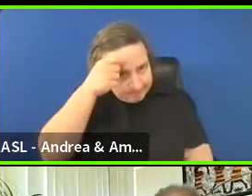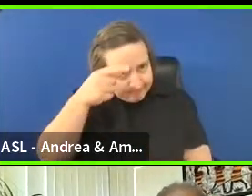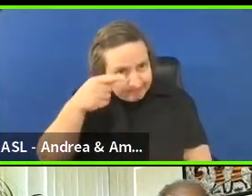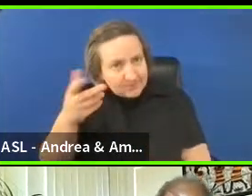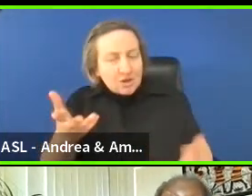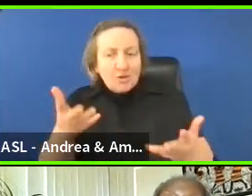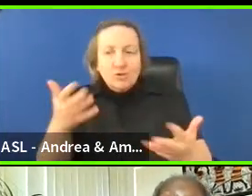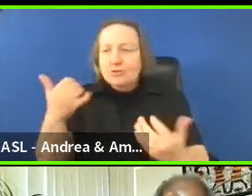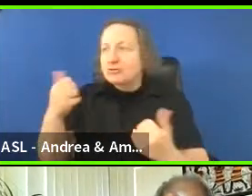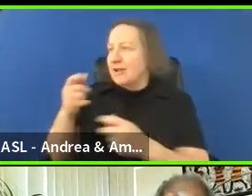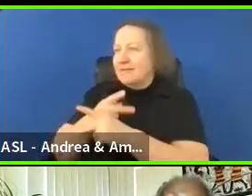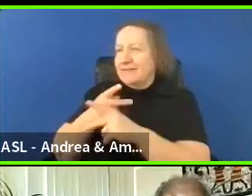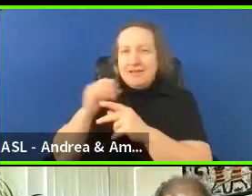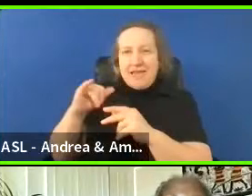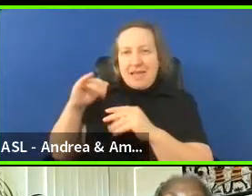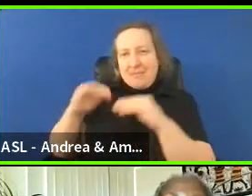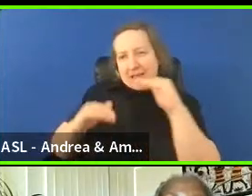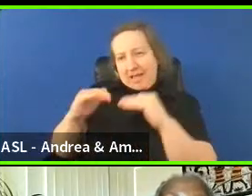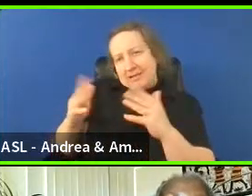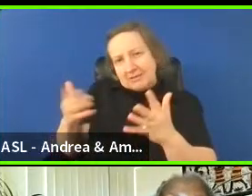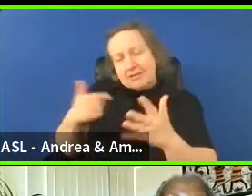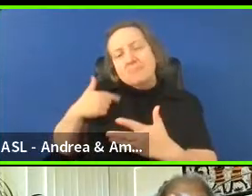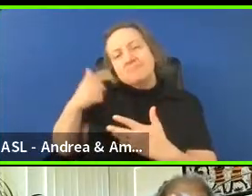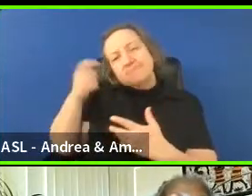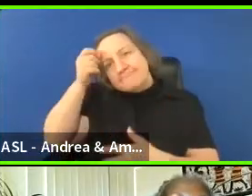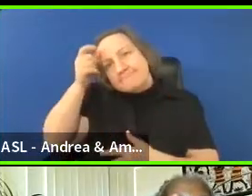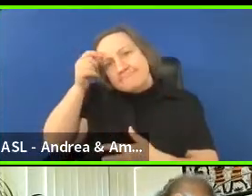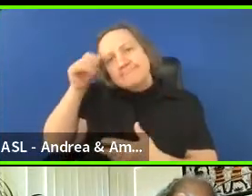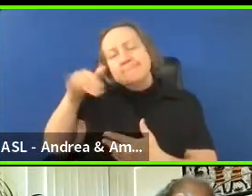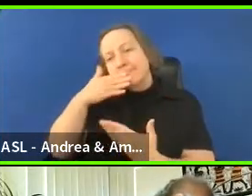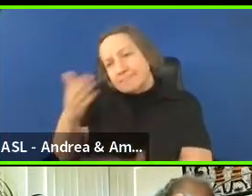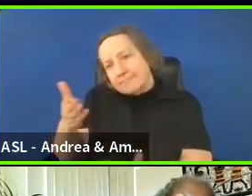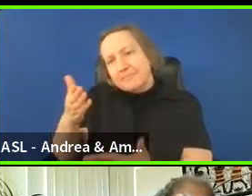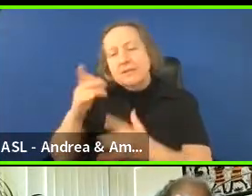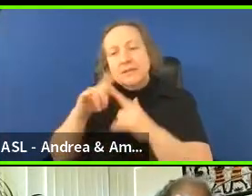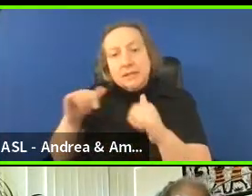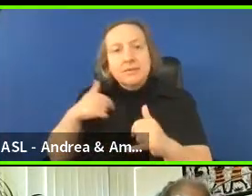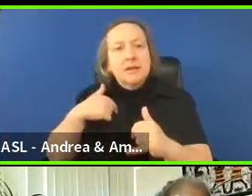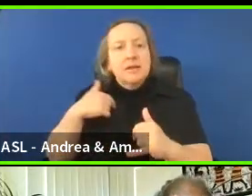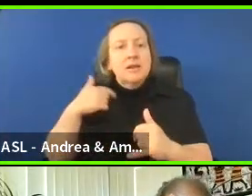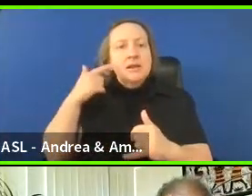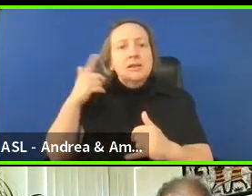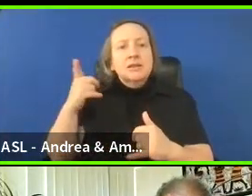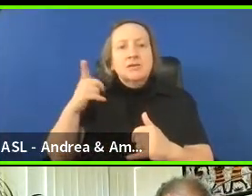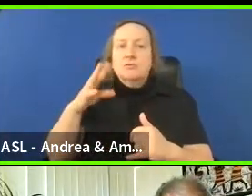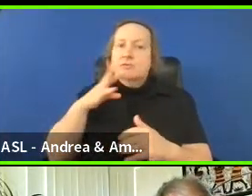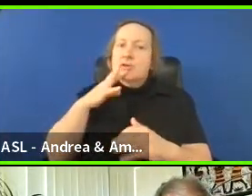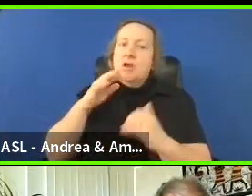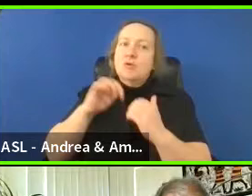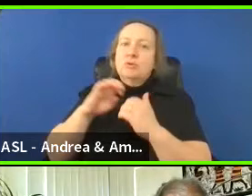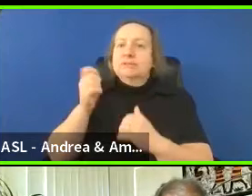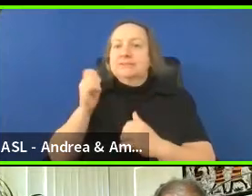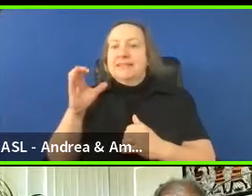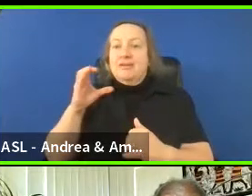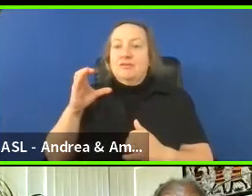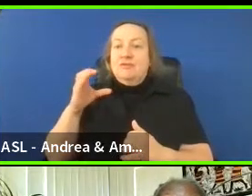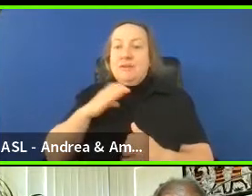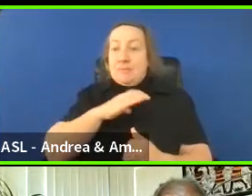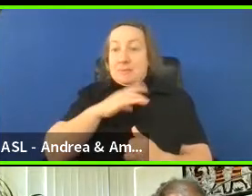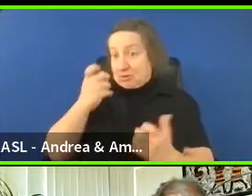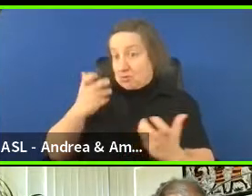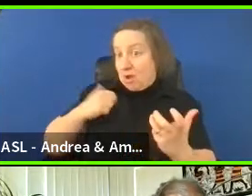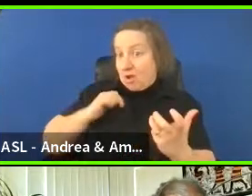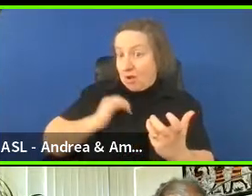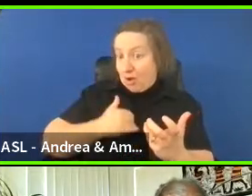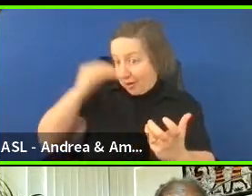just trying to figure out what that balance is. I appreciate that, right? But I think the reason you're talking to the executive committee because you want us to weigh in, right? This